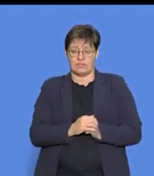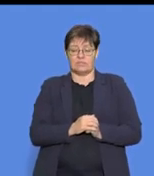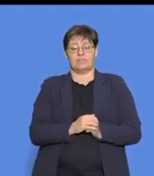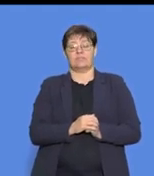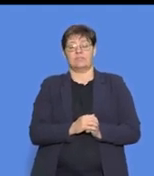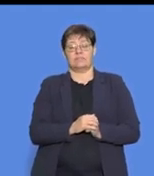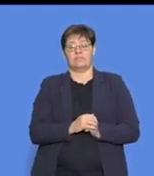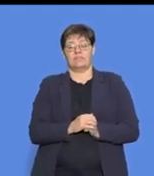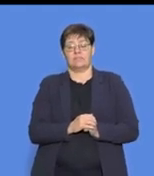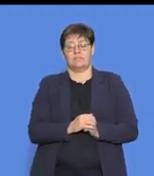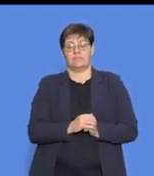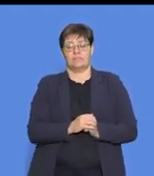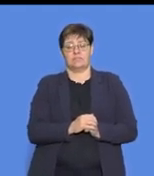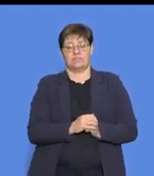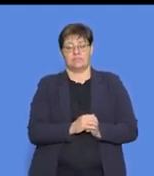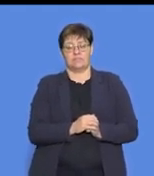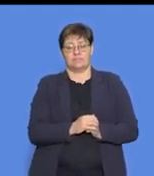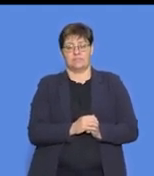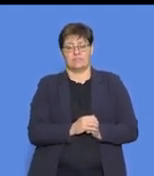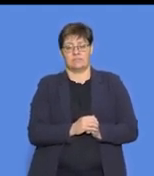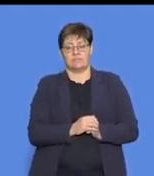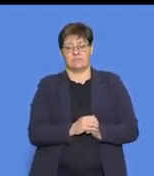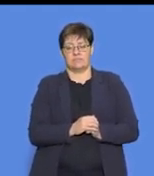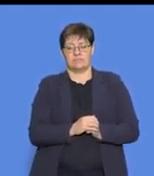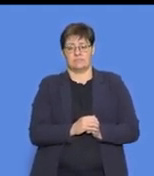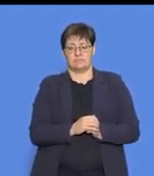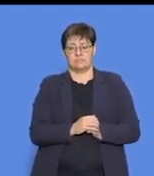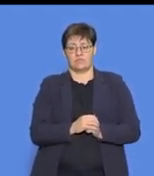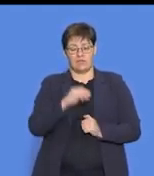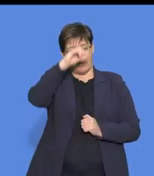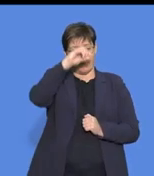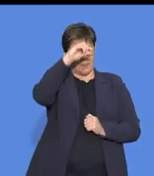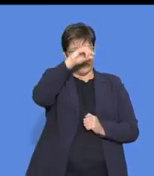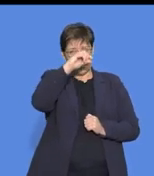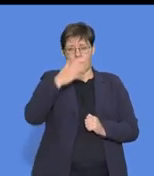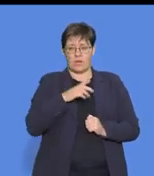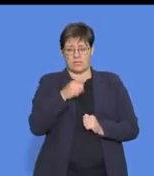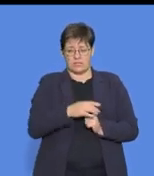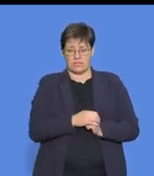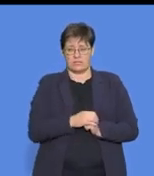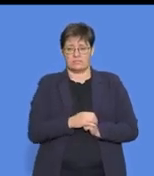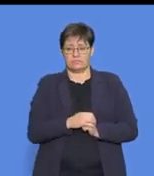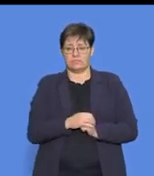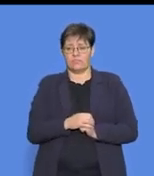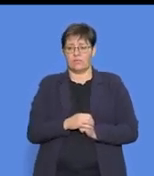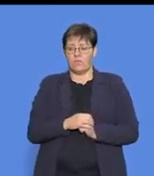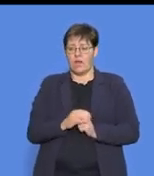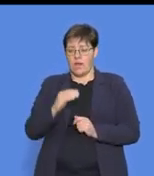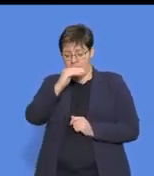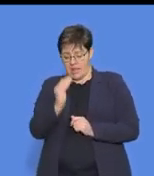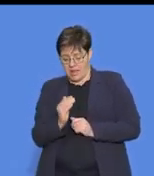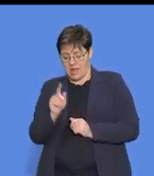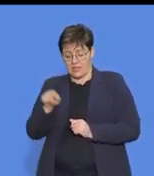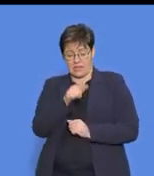Okay, so they want us to find the size of this angle, C1, this little piece here. So because the whole angle is